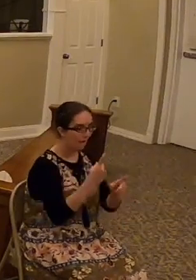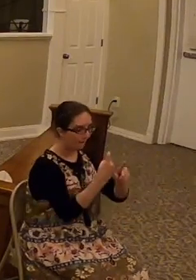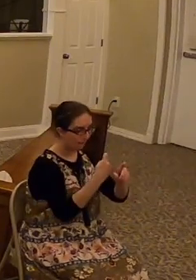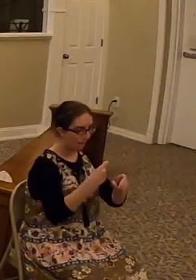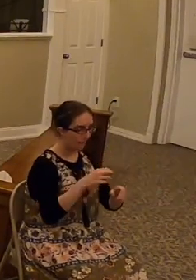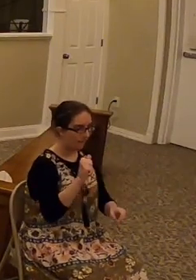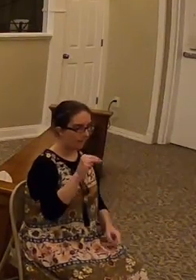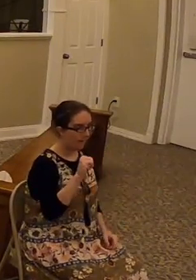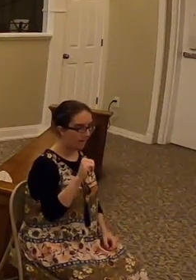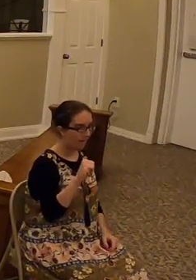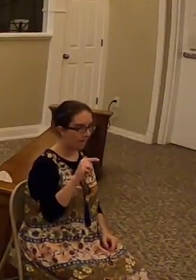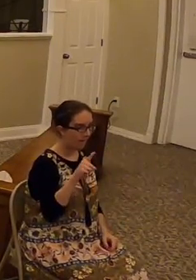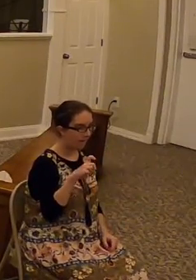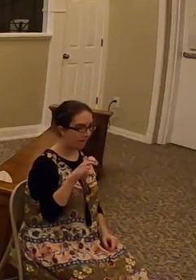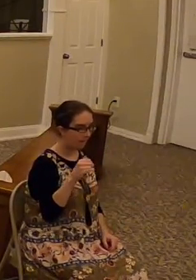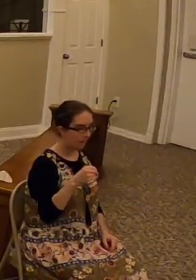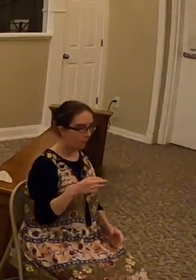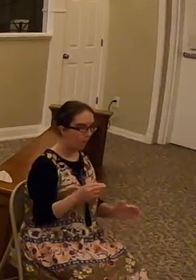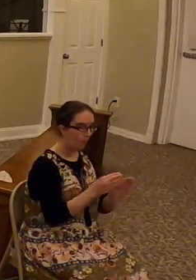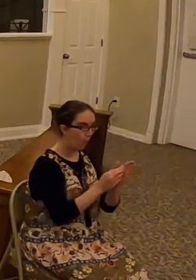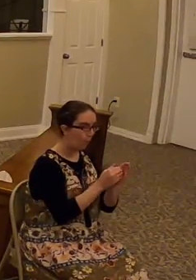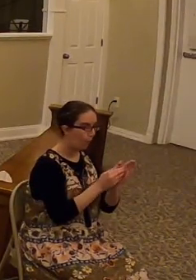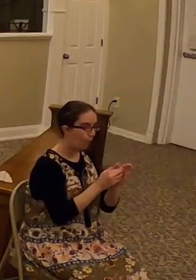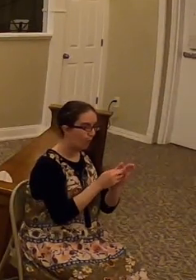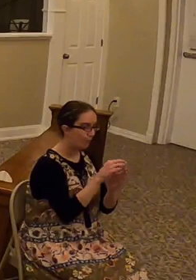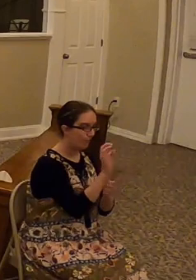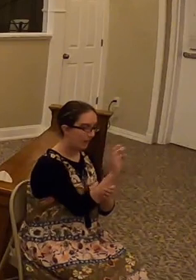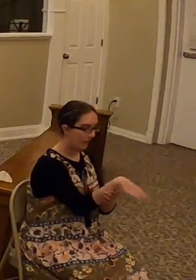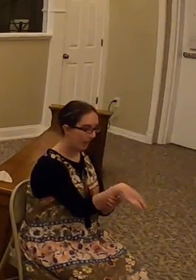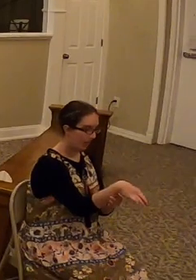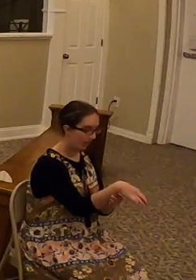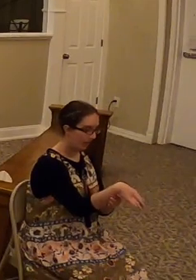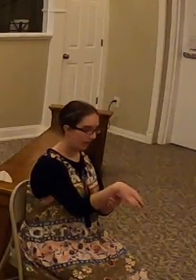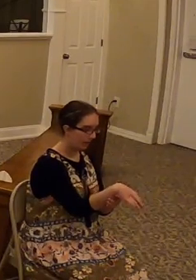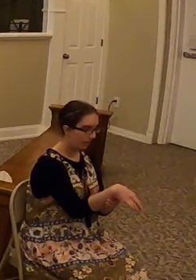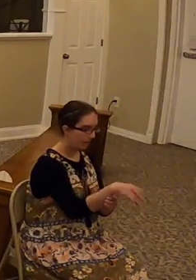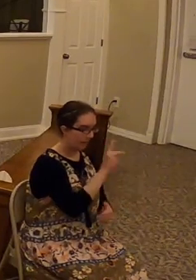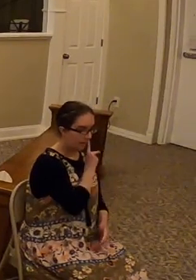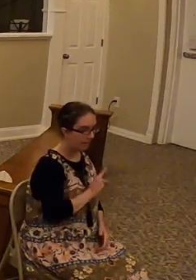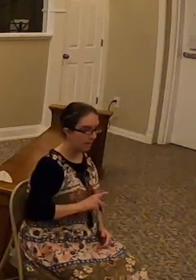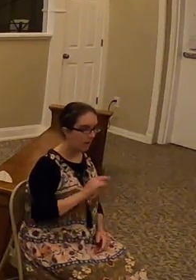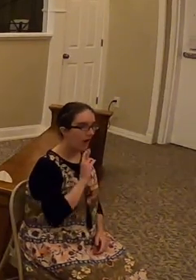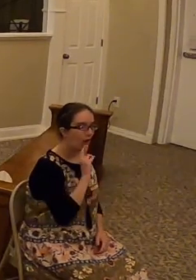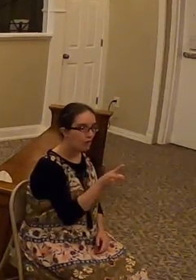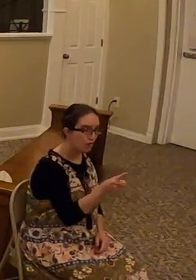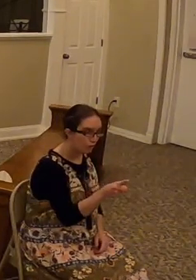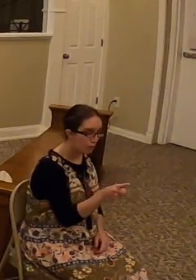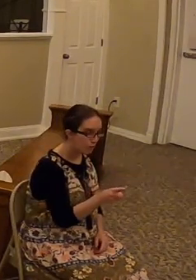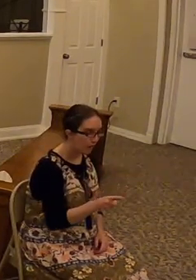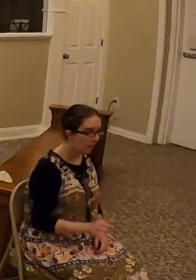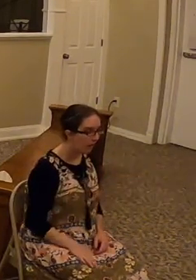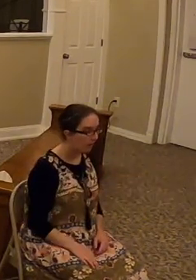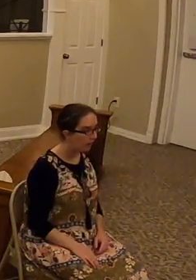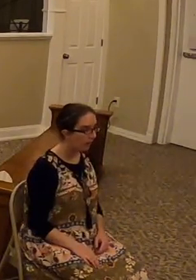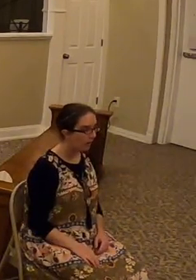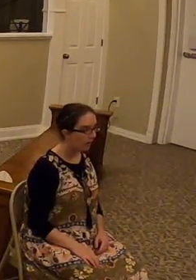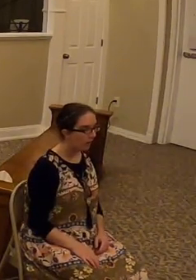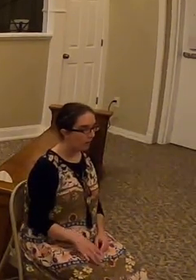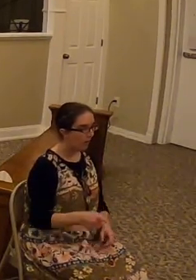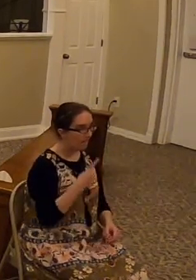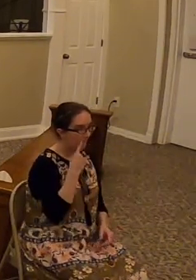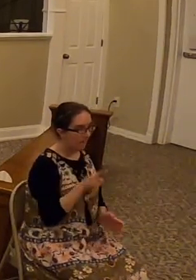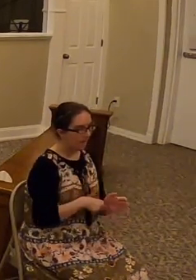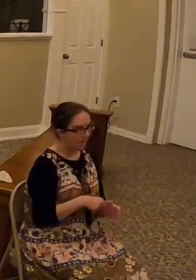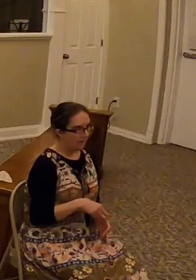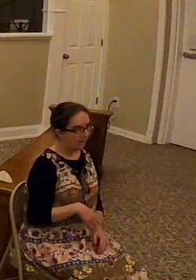the Amalekites. What kind of a weak, limp-wristed king are you anyhow? Yeah. I tell